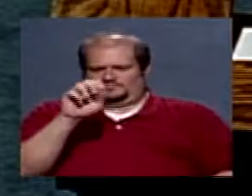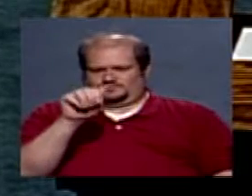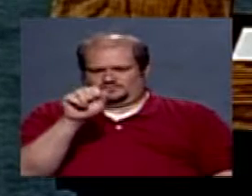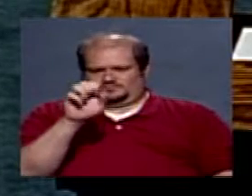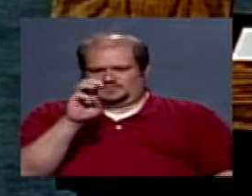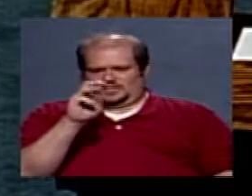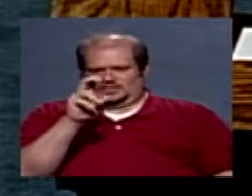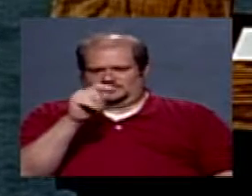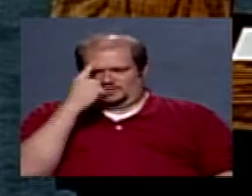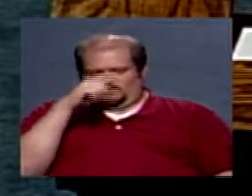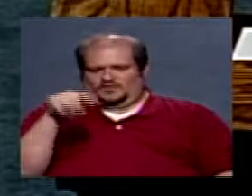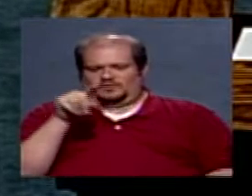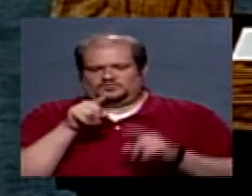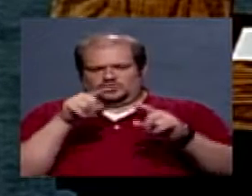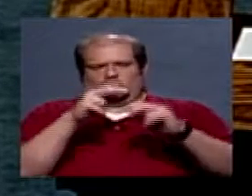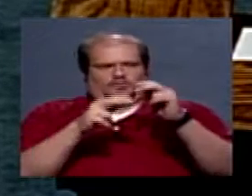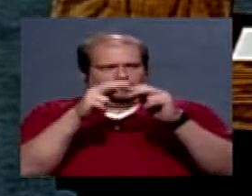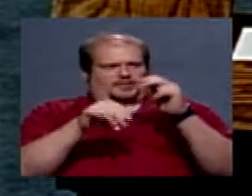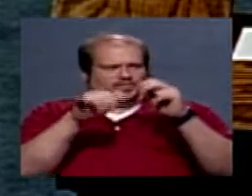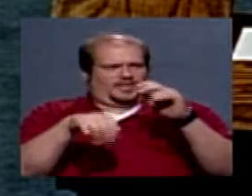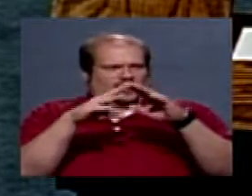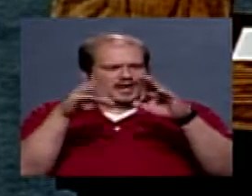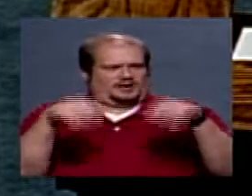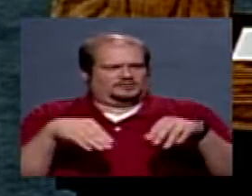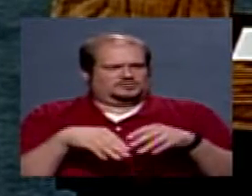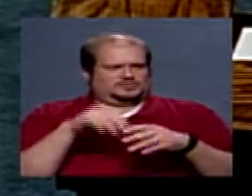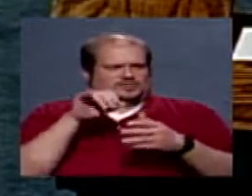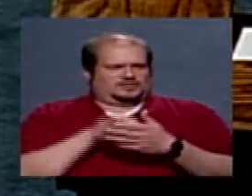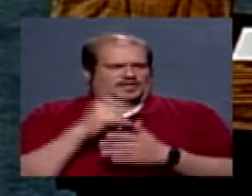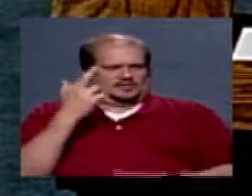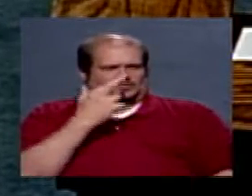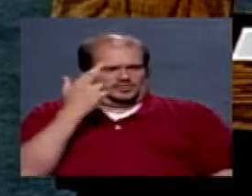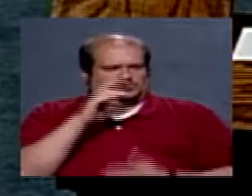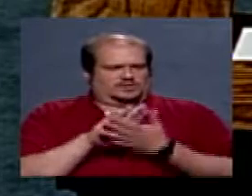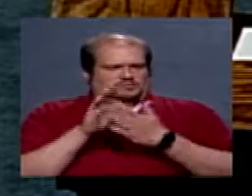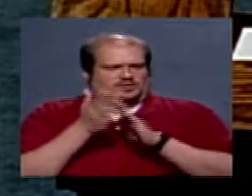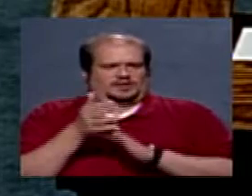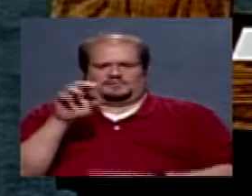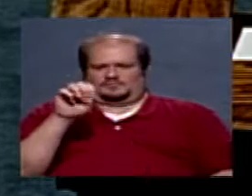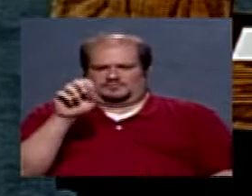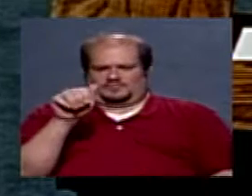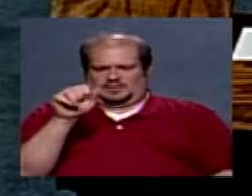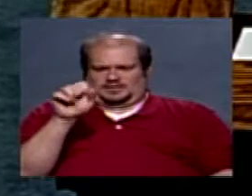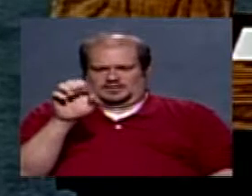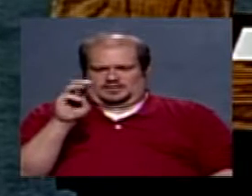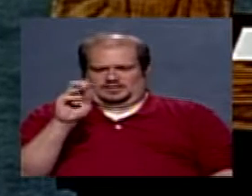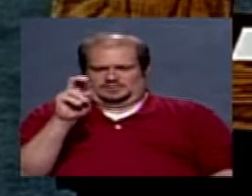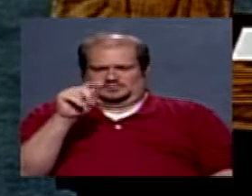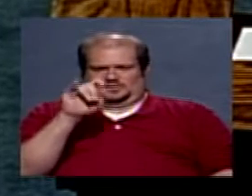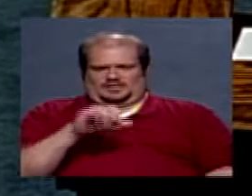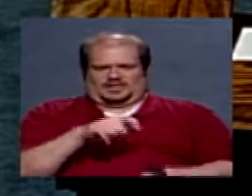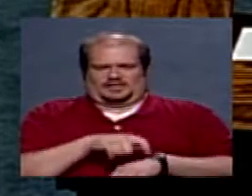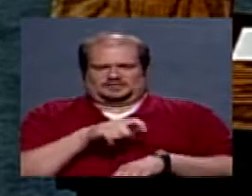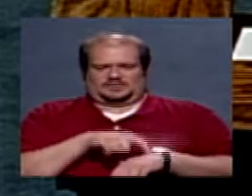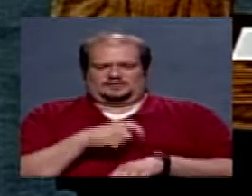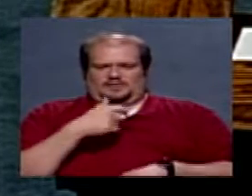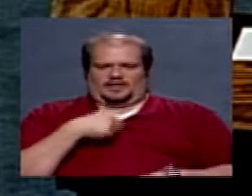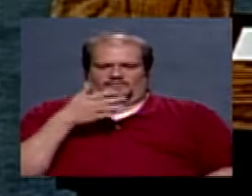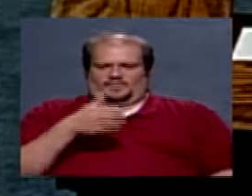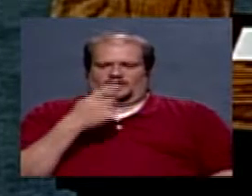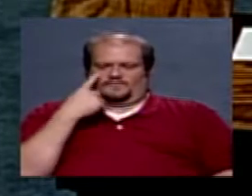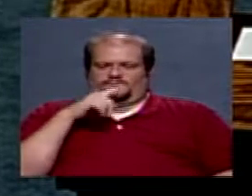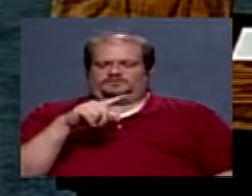in order for them to go up and build that house. That's why it became an easement at that time. But I have been out there